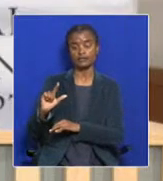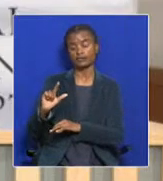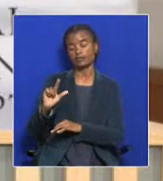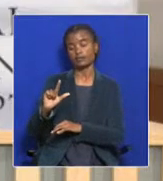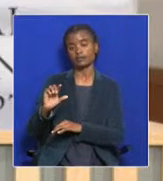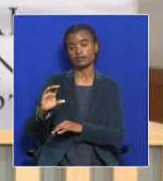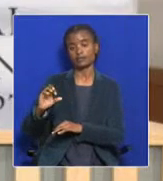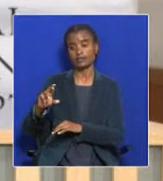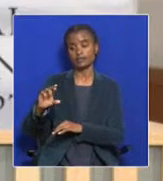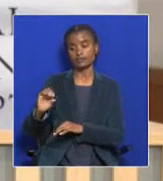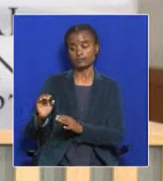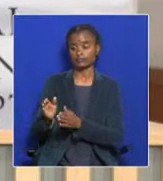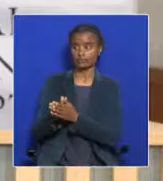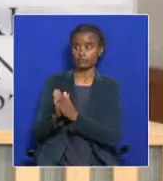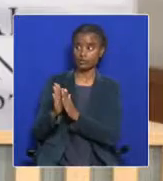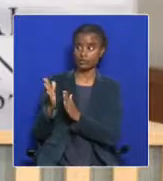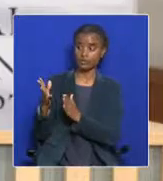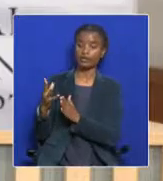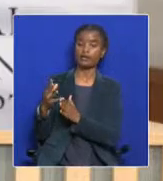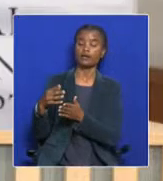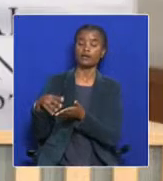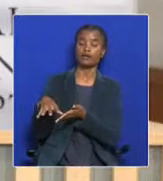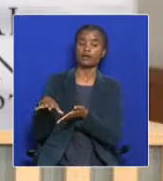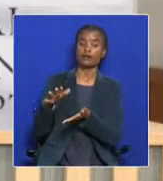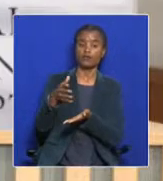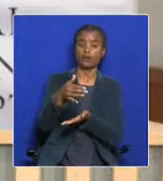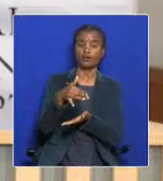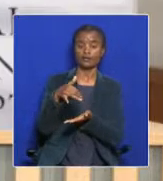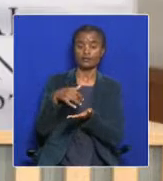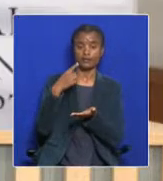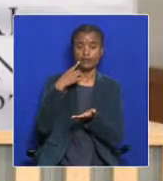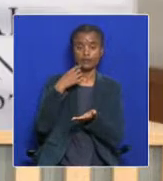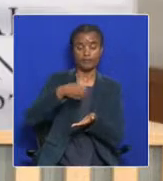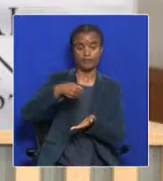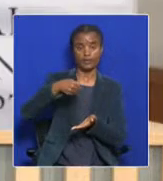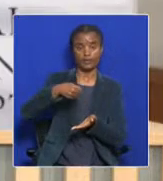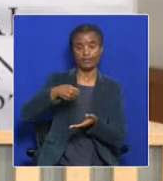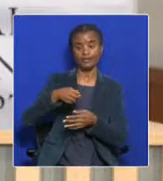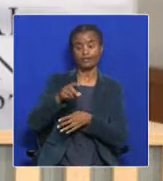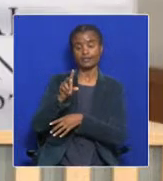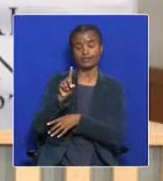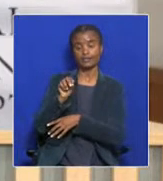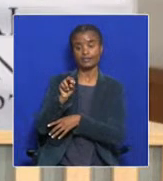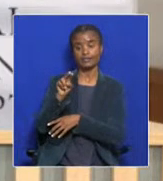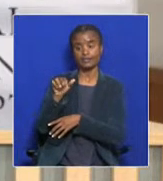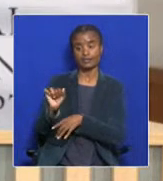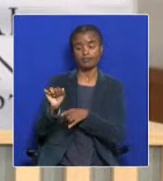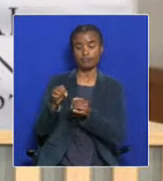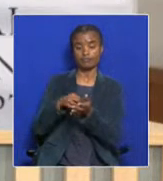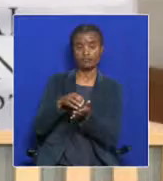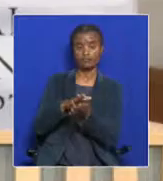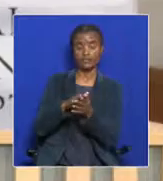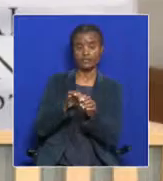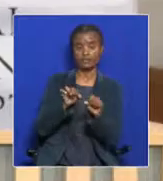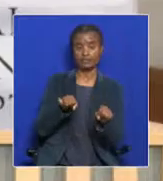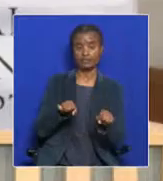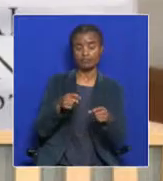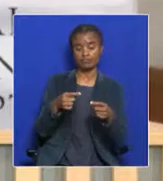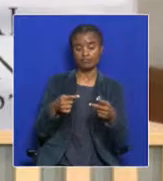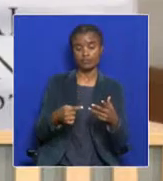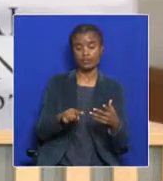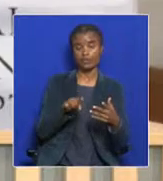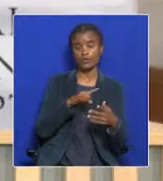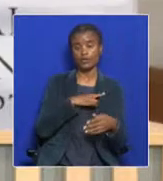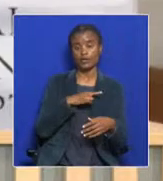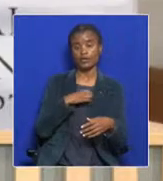I was informed that DNA samples should not be logged on the various systems if a case has not been